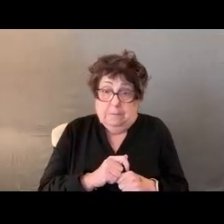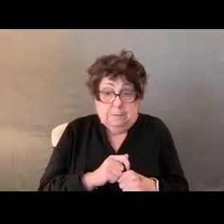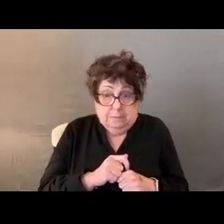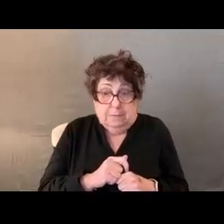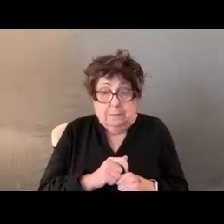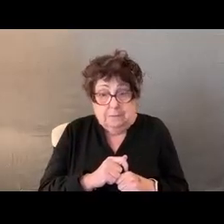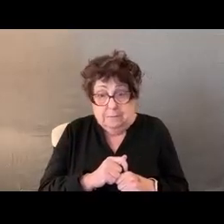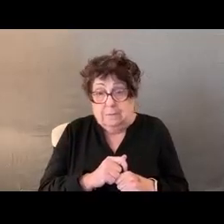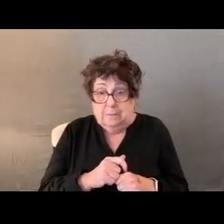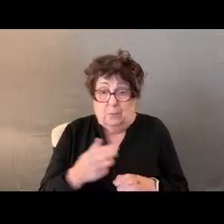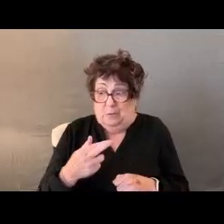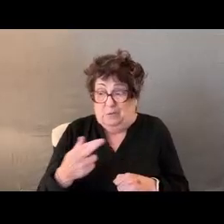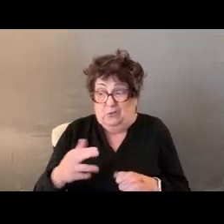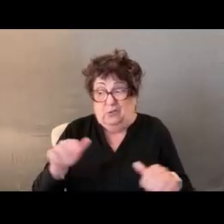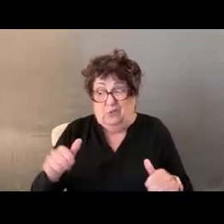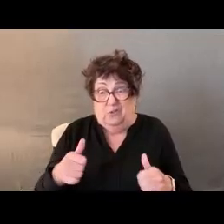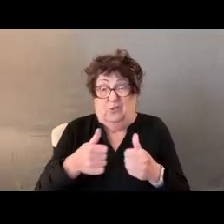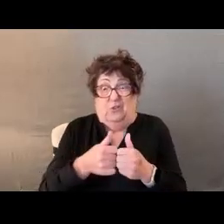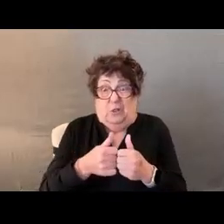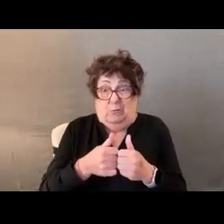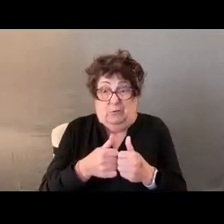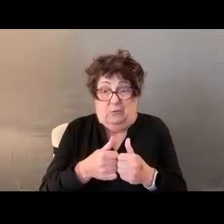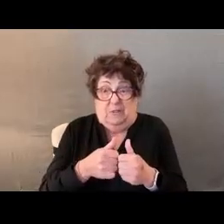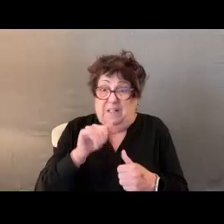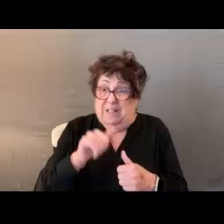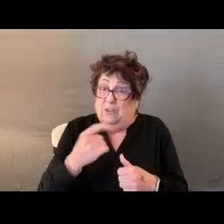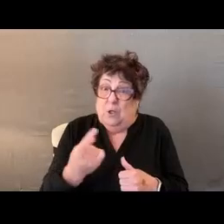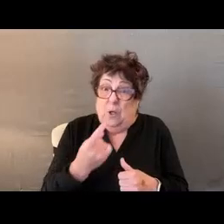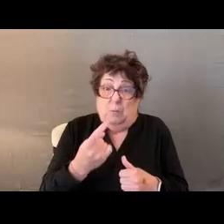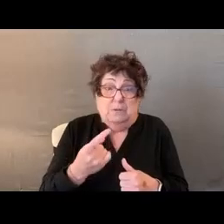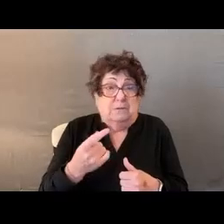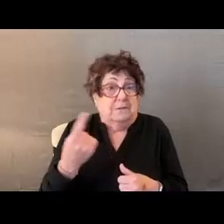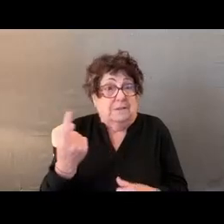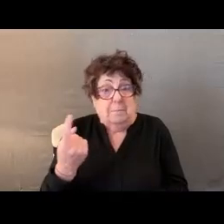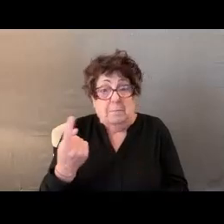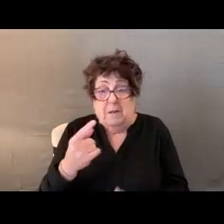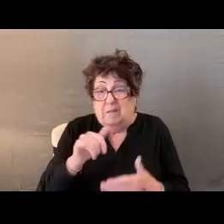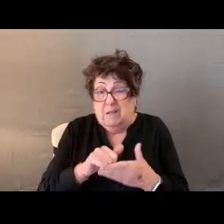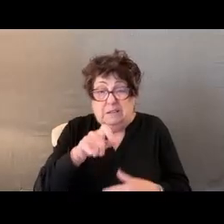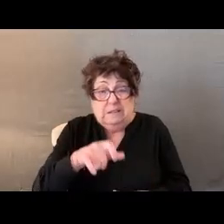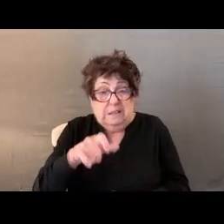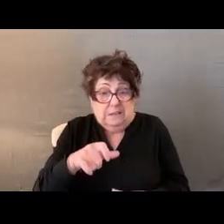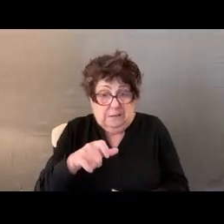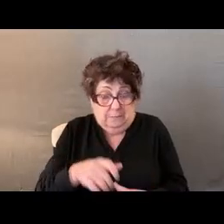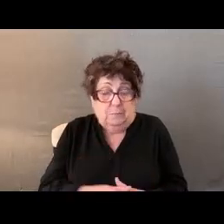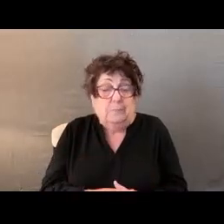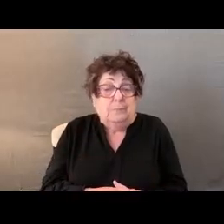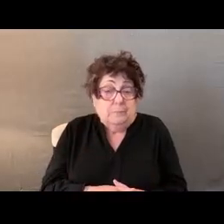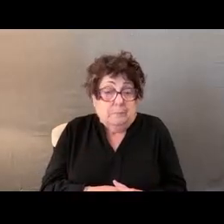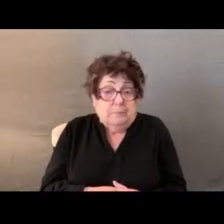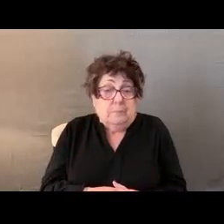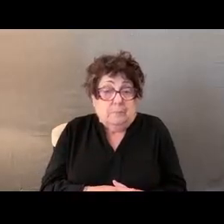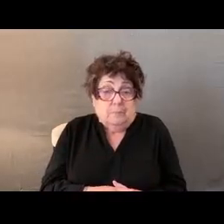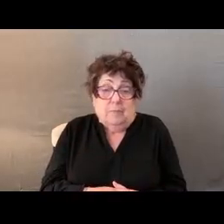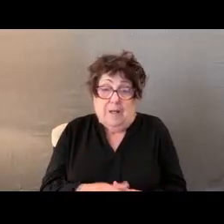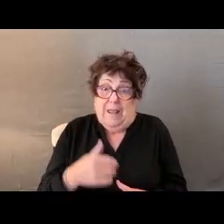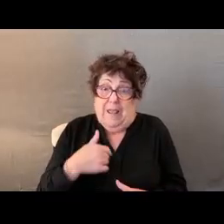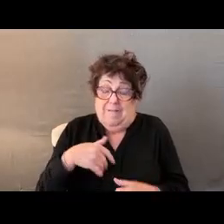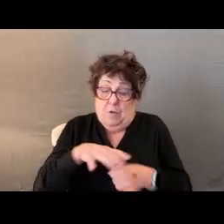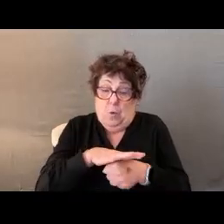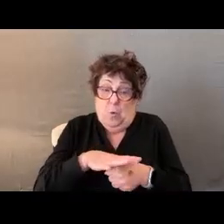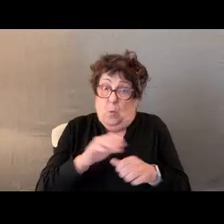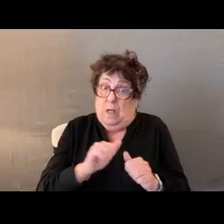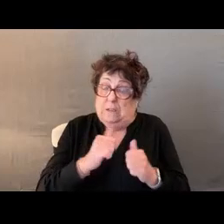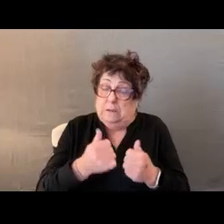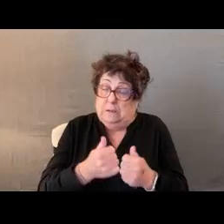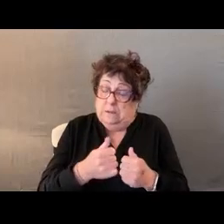in agencies. So yeah, and having the local agencies that can be quite a challenge to